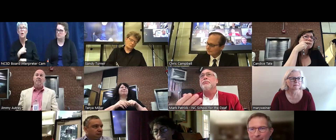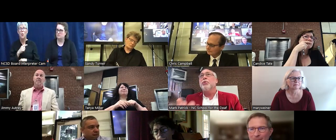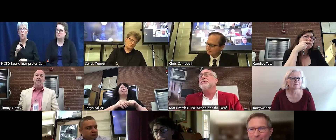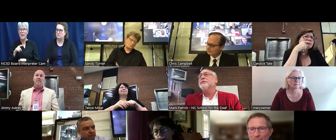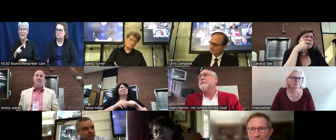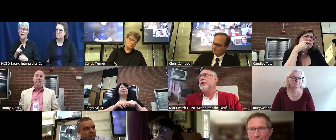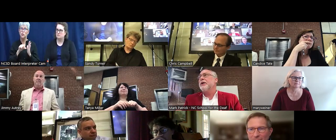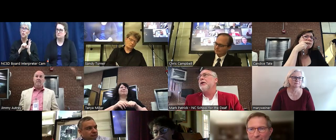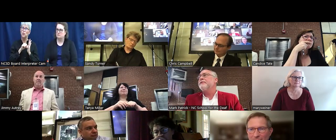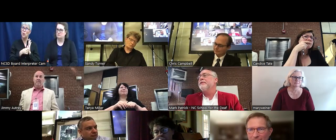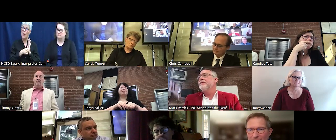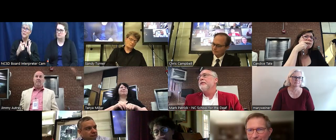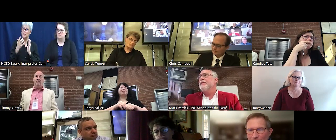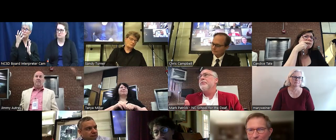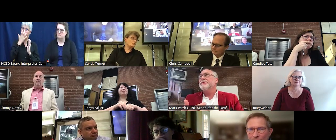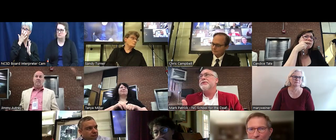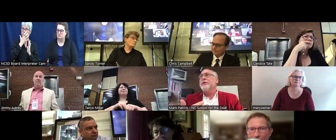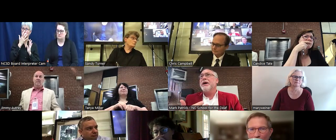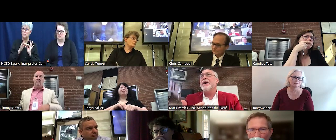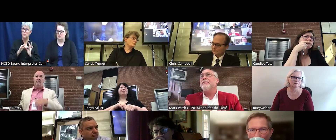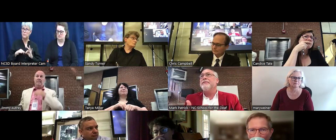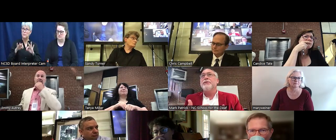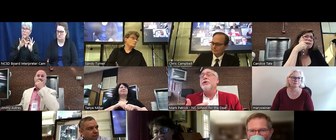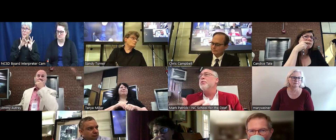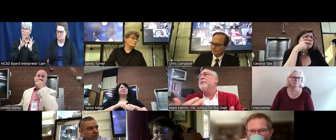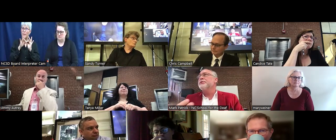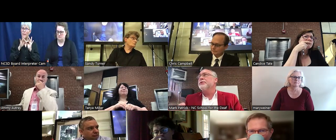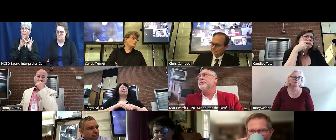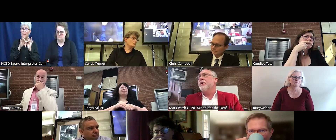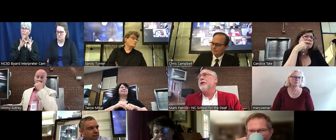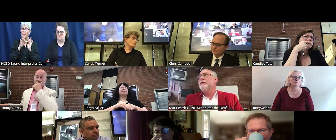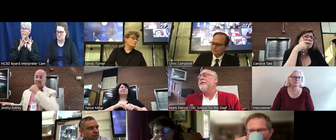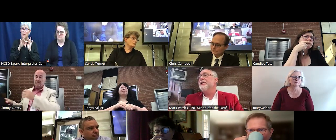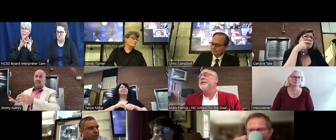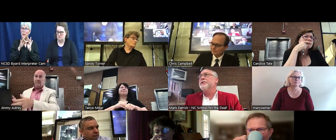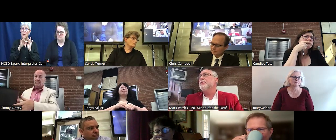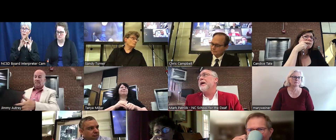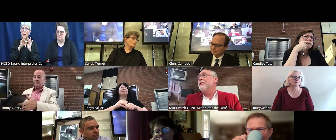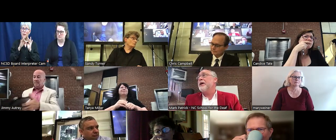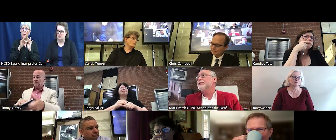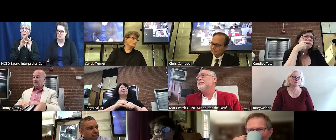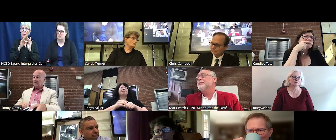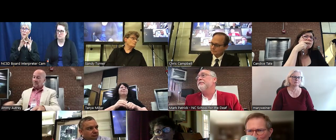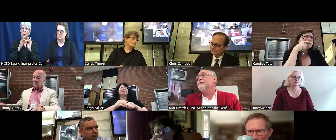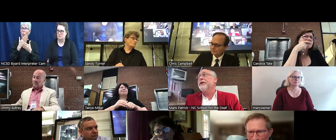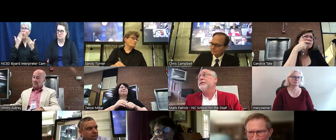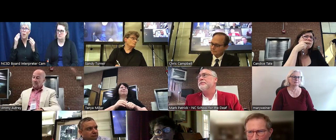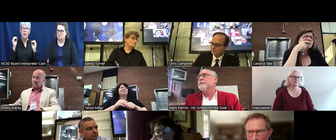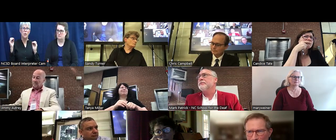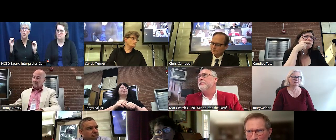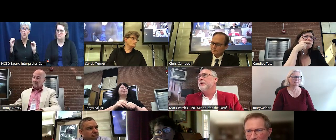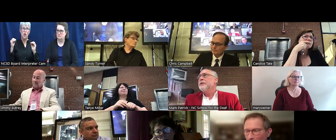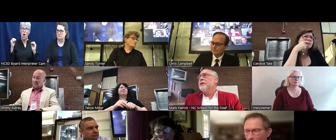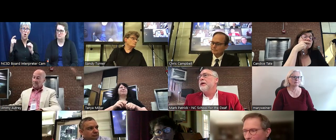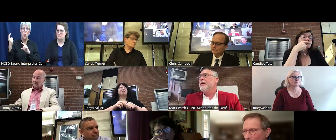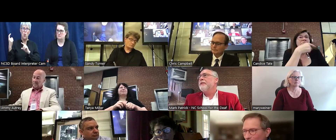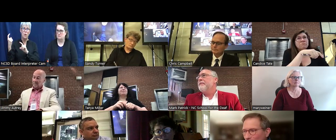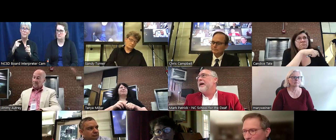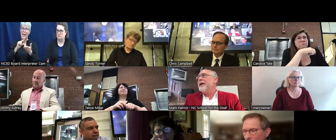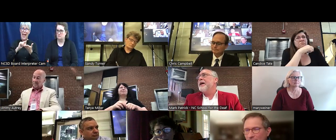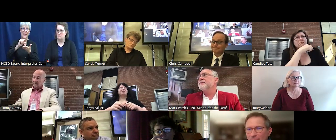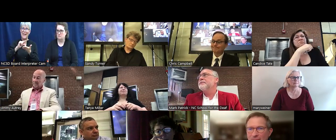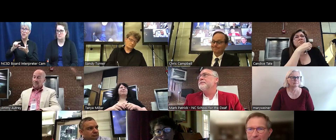the importance of that we still have no mention of any additional allocations of funds.